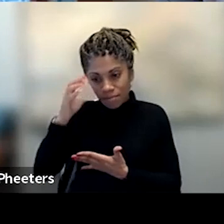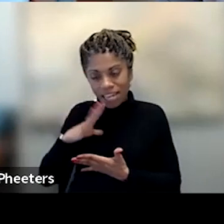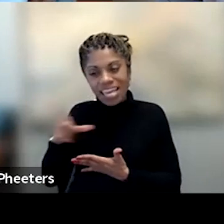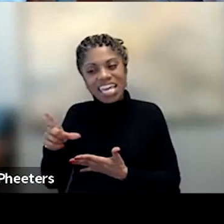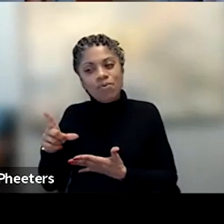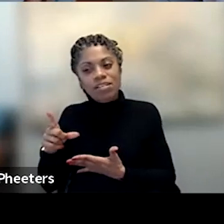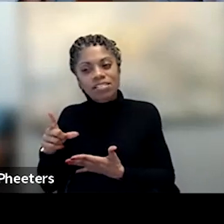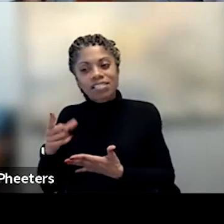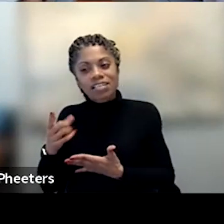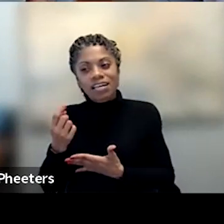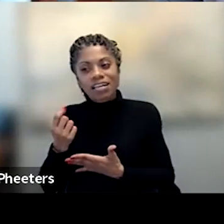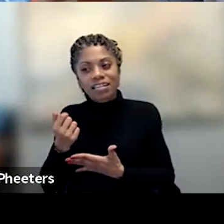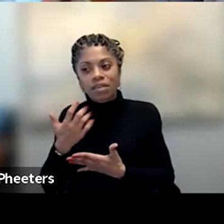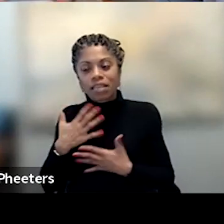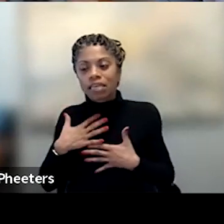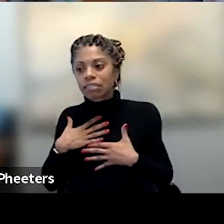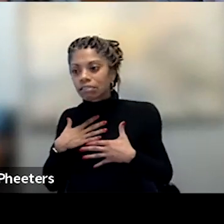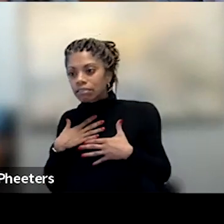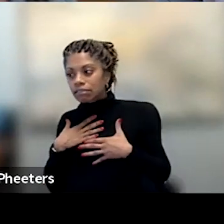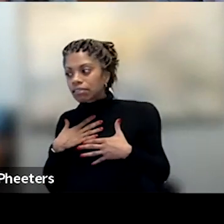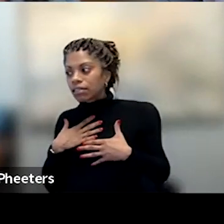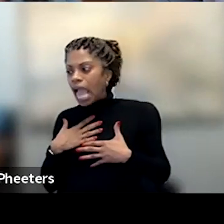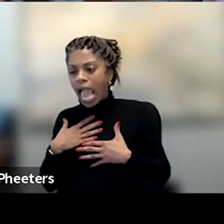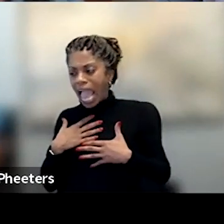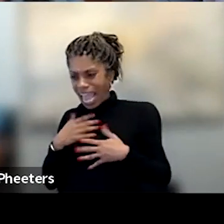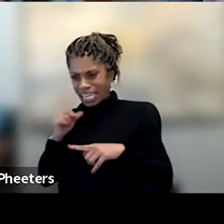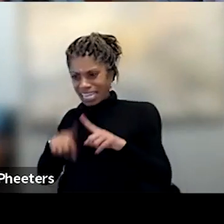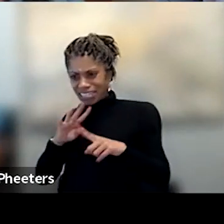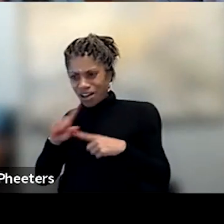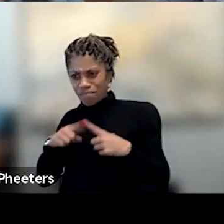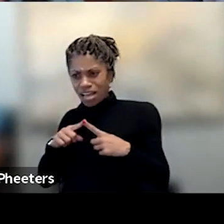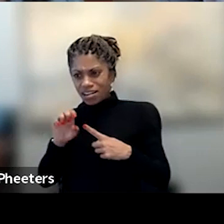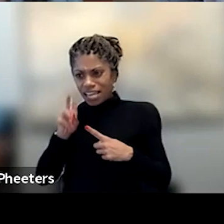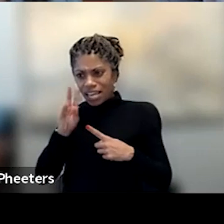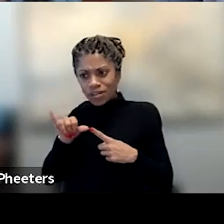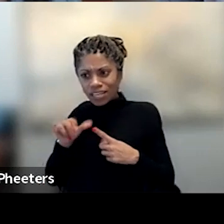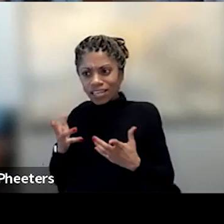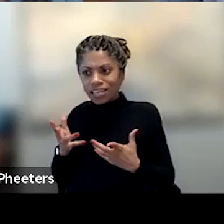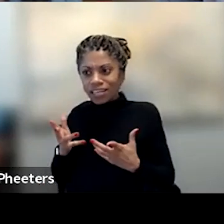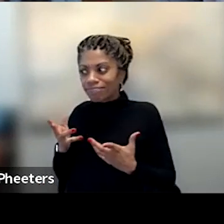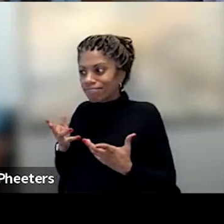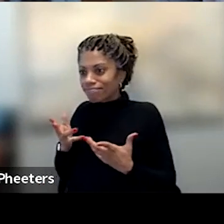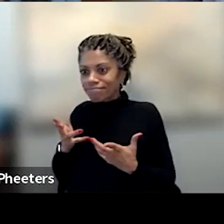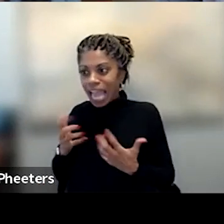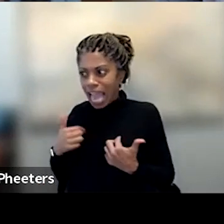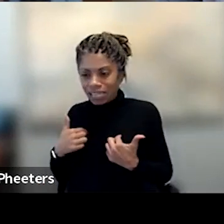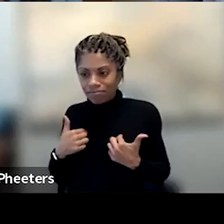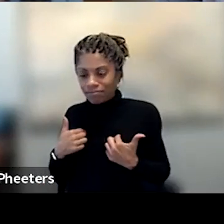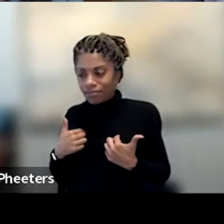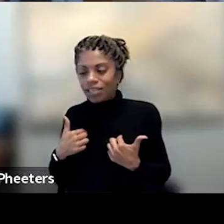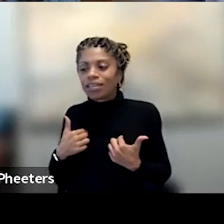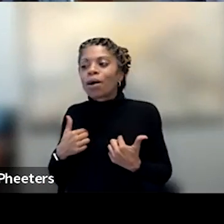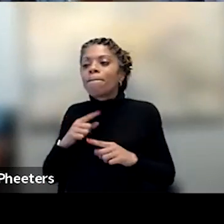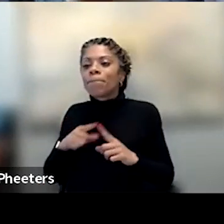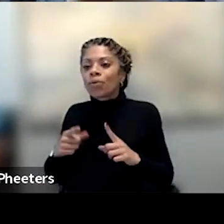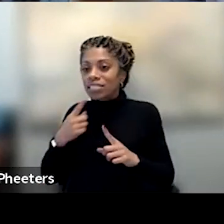talk about equity because he kept saying, who am I to talk about this? But we basically said, you are the person who needs to talk about